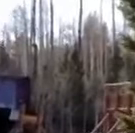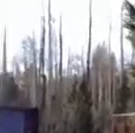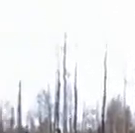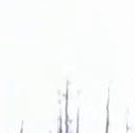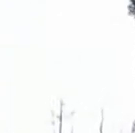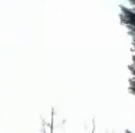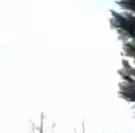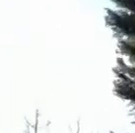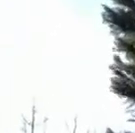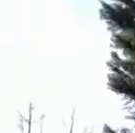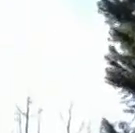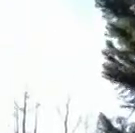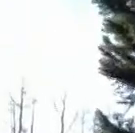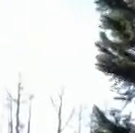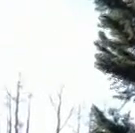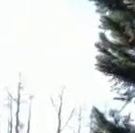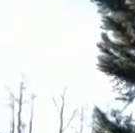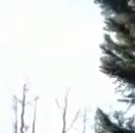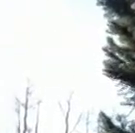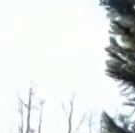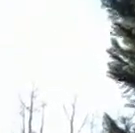Now we will